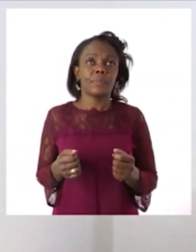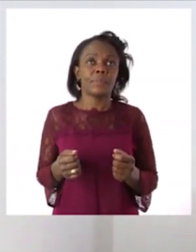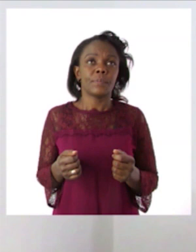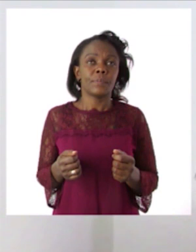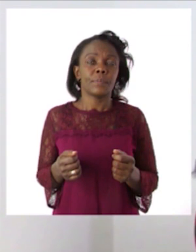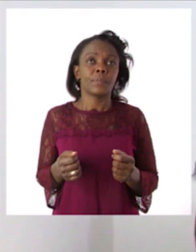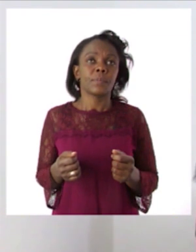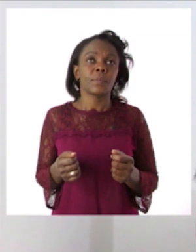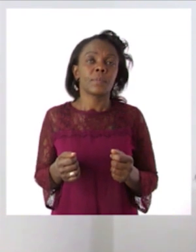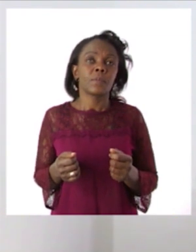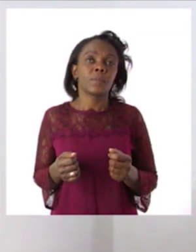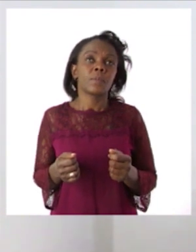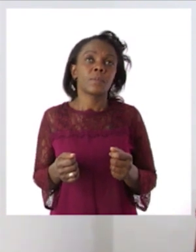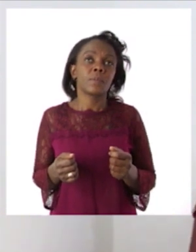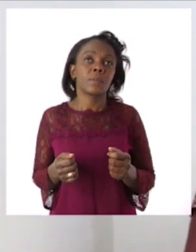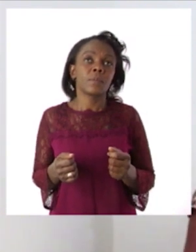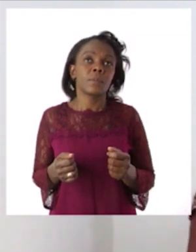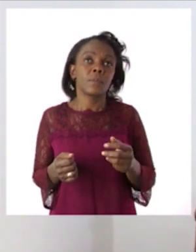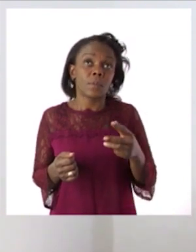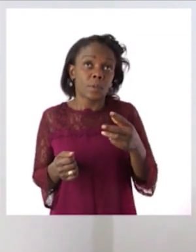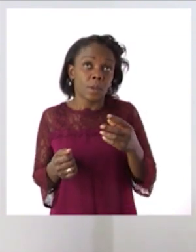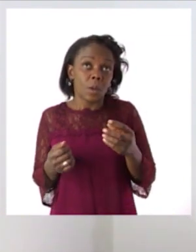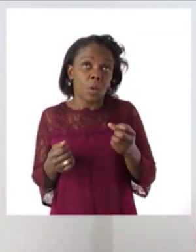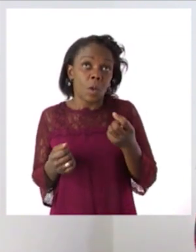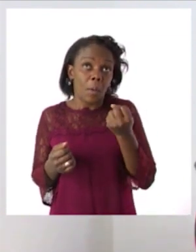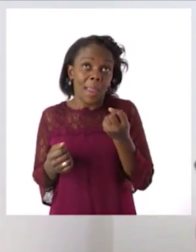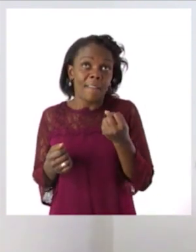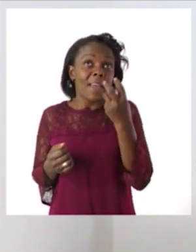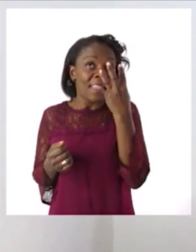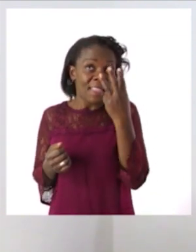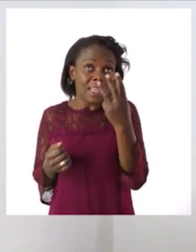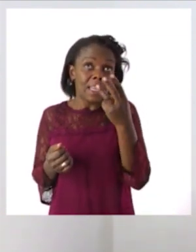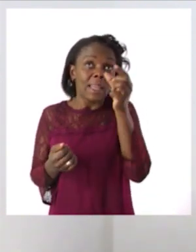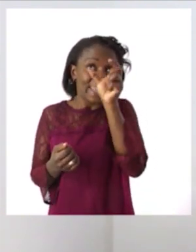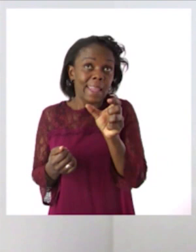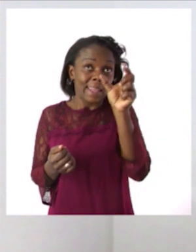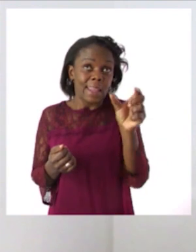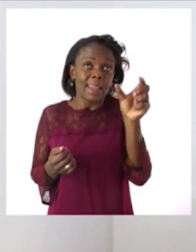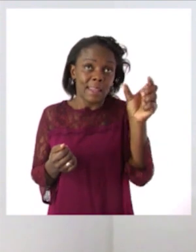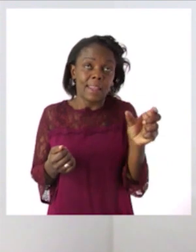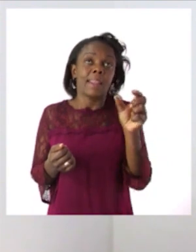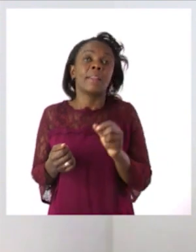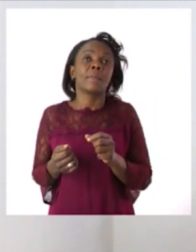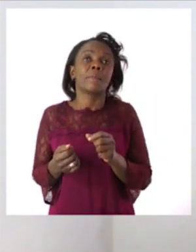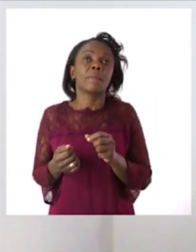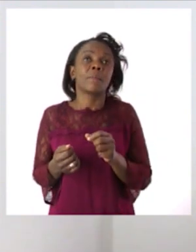by clapping. So now let's check the number of vowels there. Okay. So